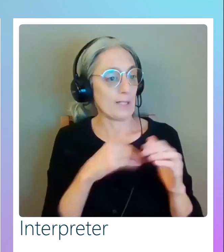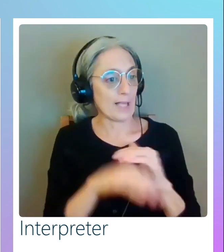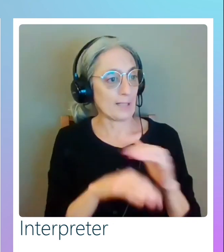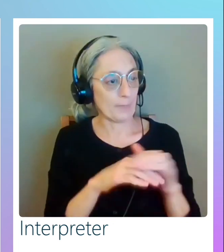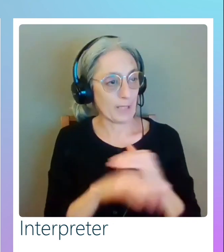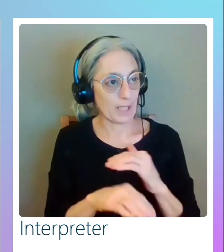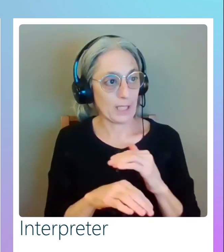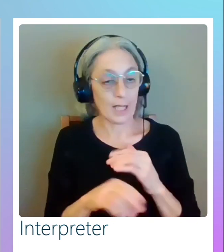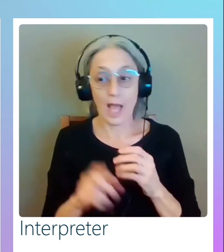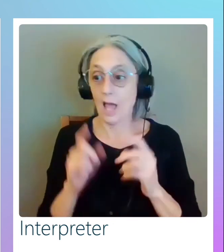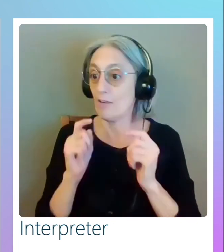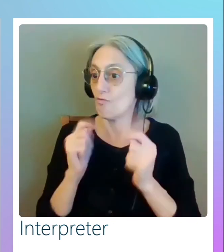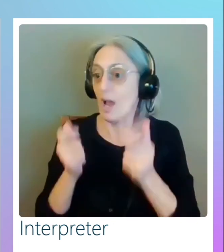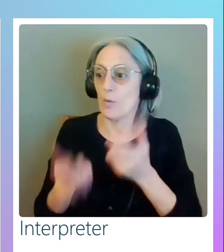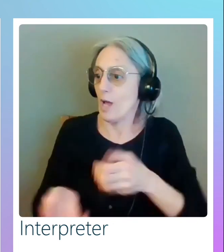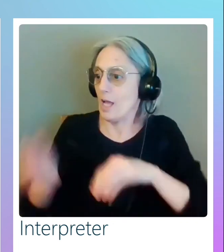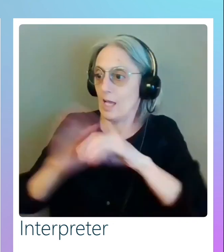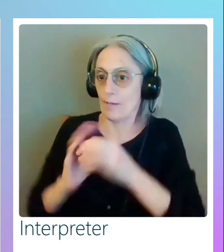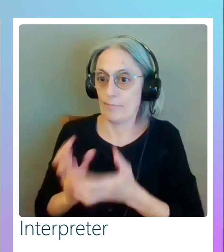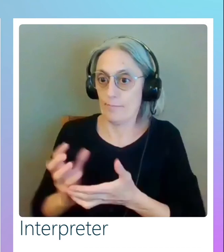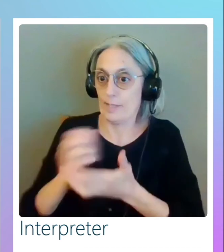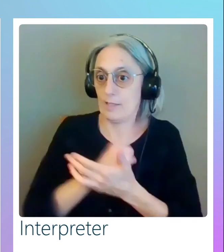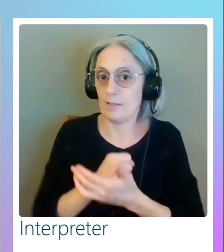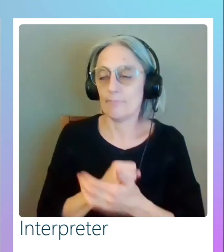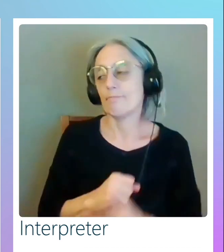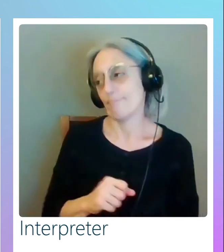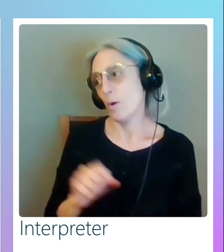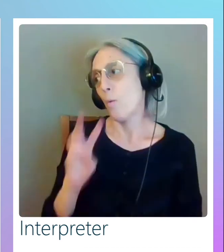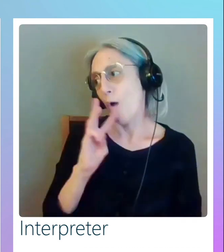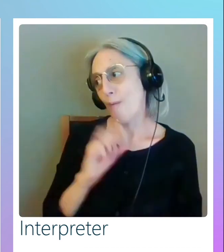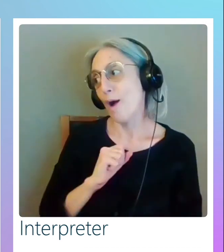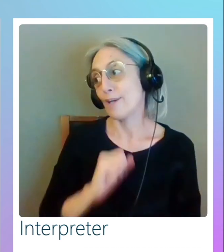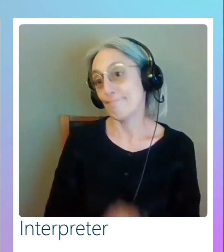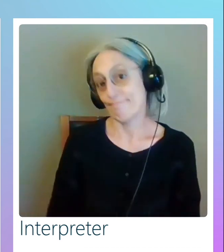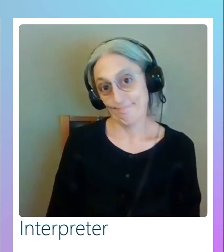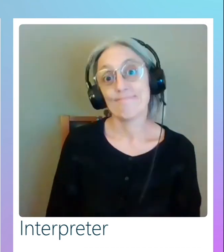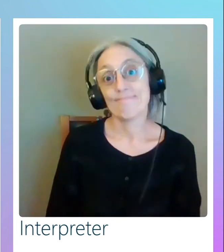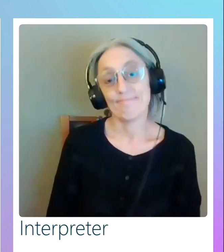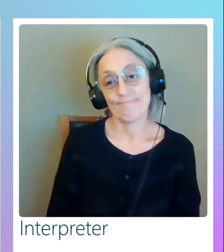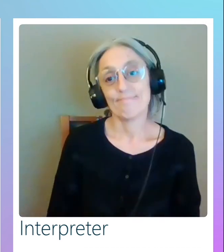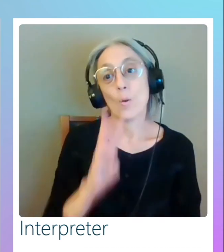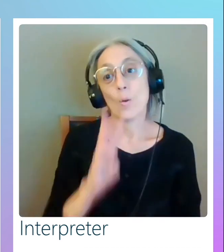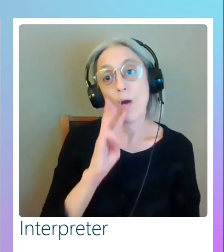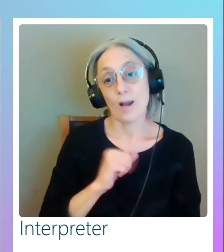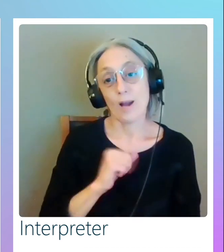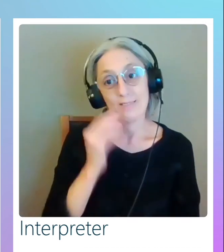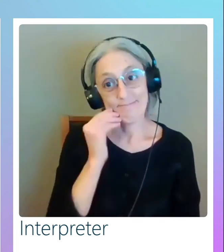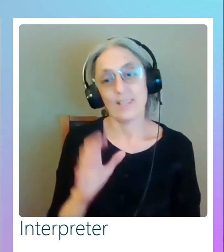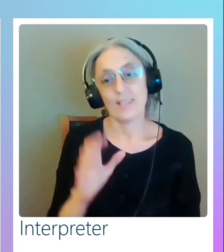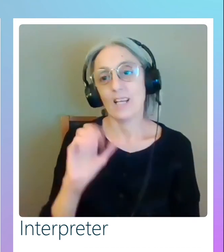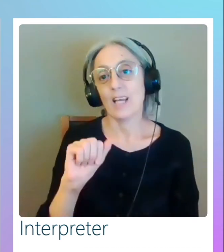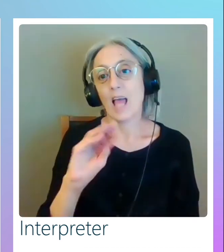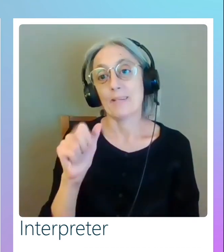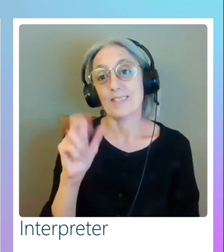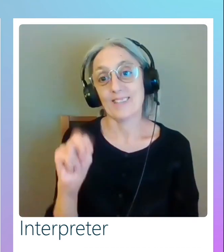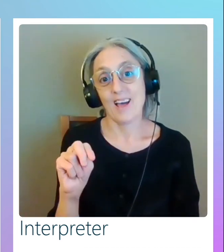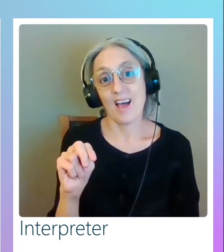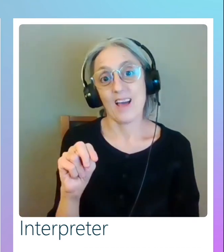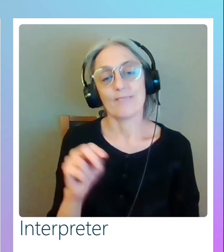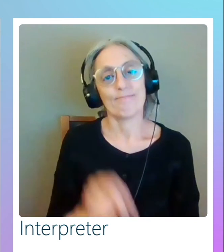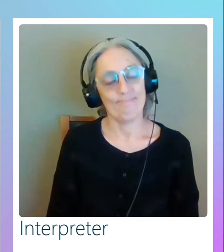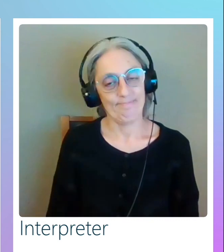Walmart. Ooh. Walmart, guys. Walmart and Amazon,